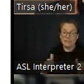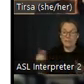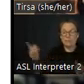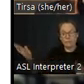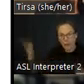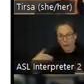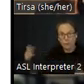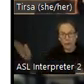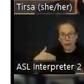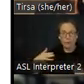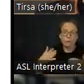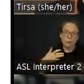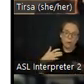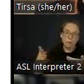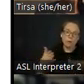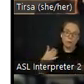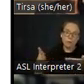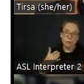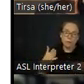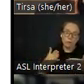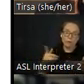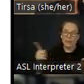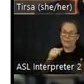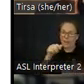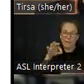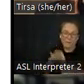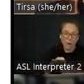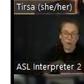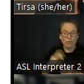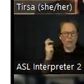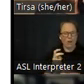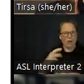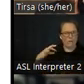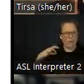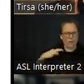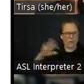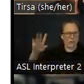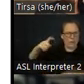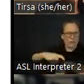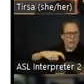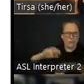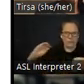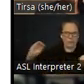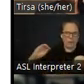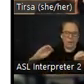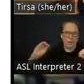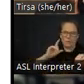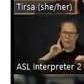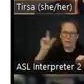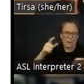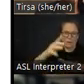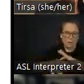it's hard enough to be a volunteer, but they wouldn't even necessarily have a vote. So there's limitations associated with that